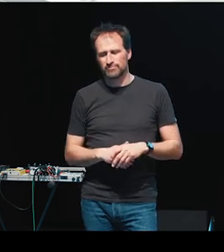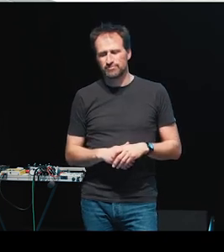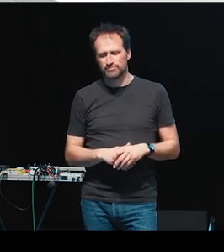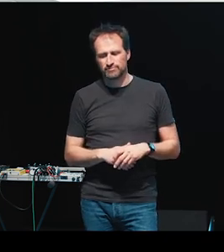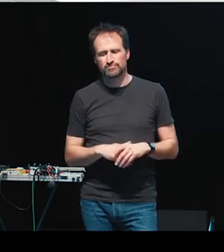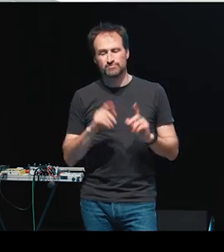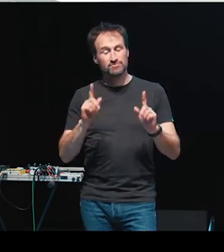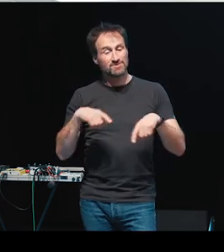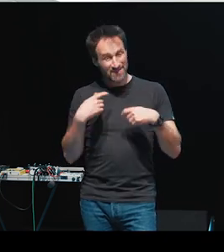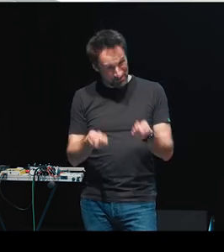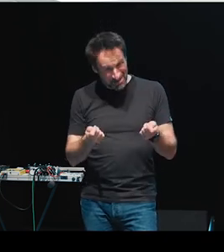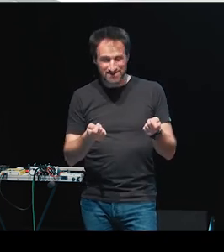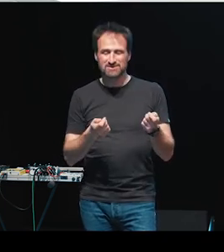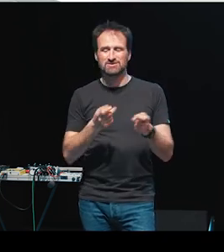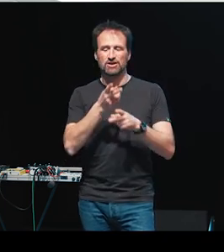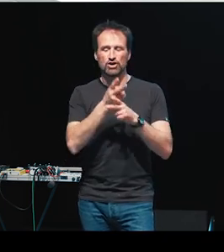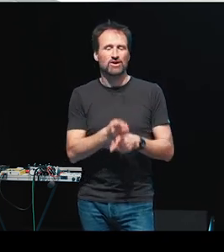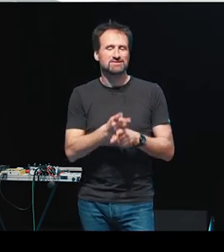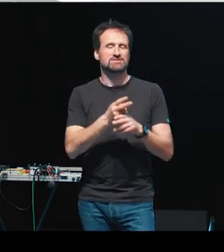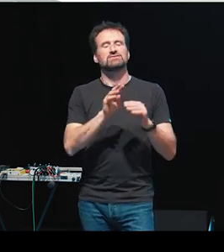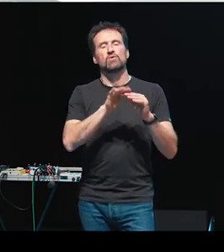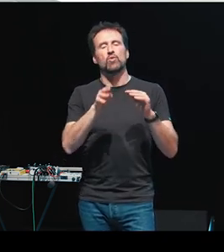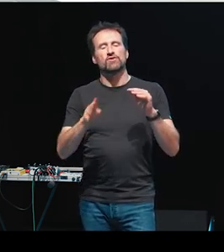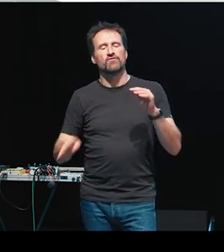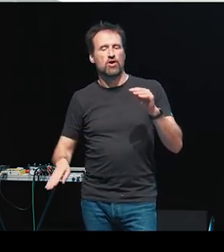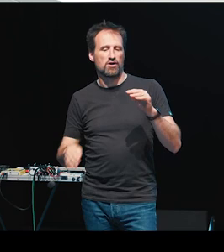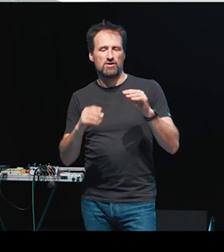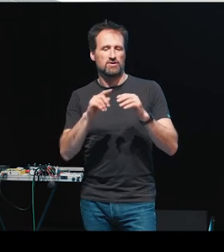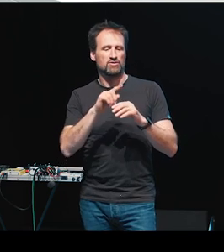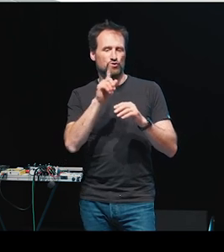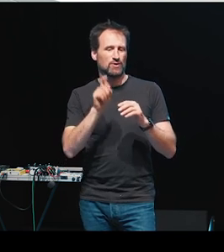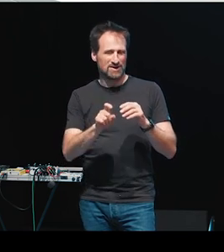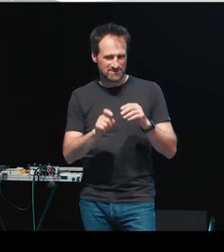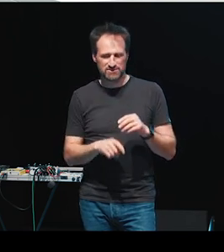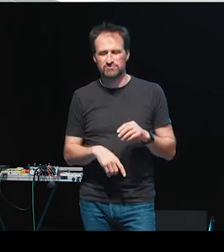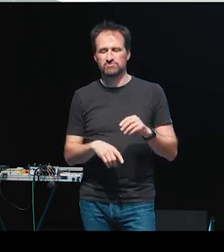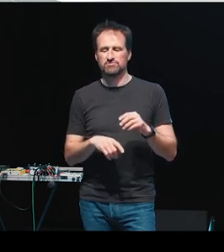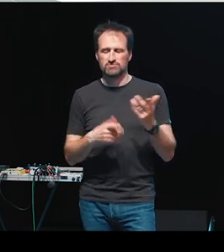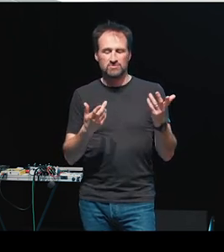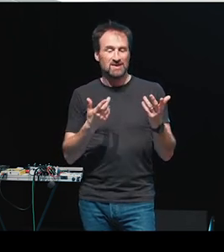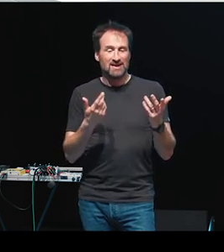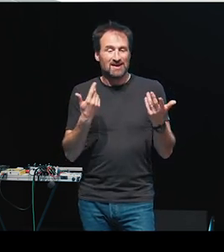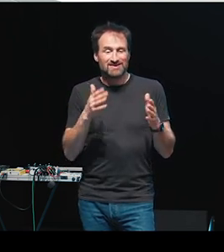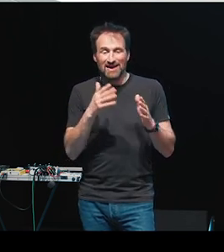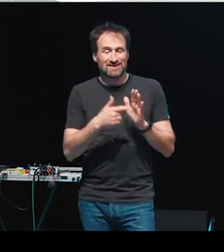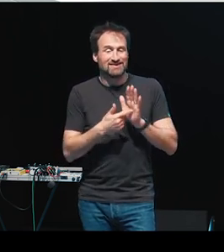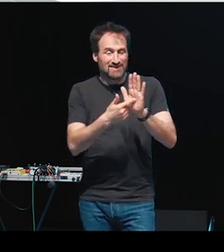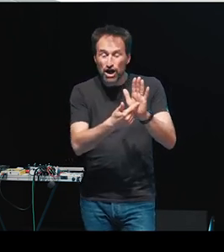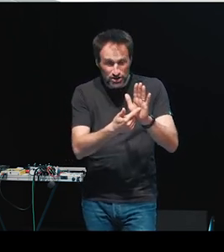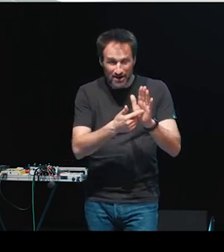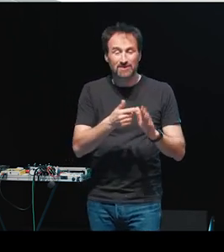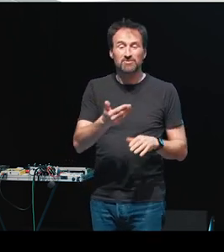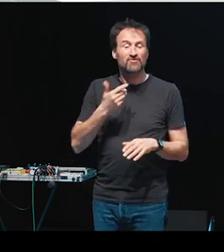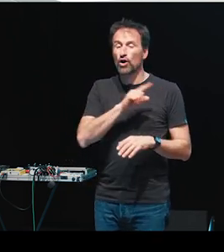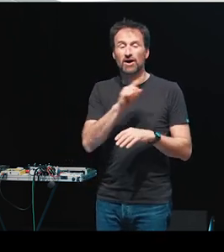So this results a waterfall of requests. You can't start loading the speakers and the comments until the first request is finished. And after that, you can make the